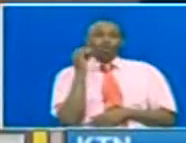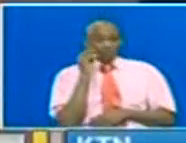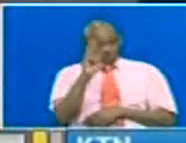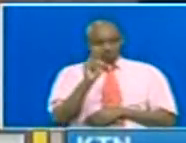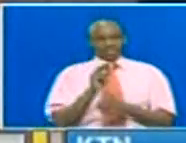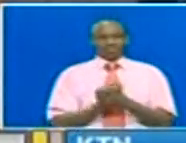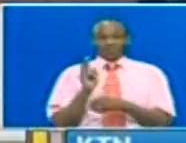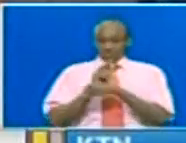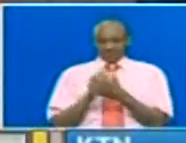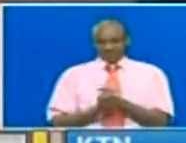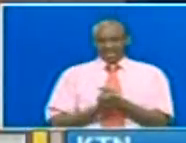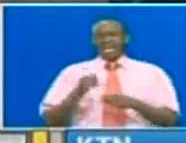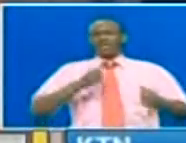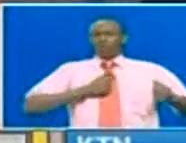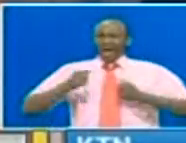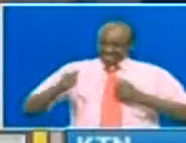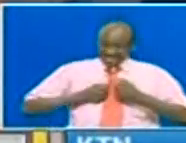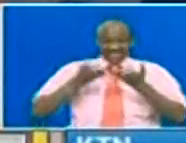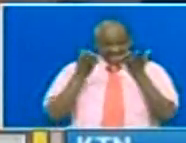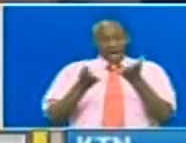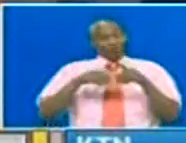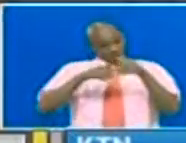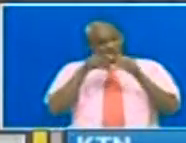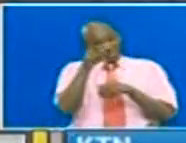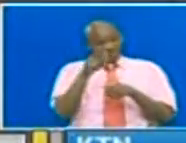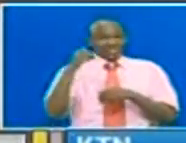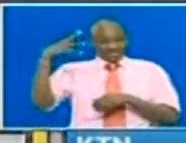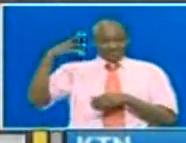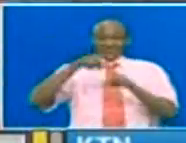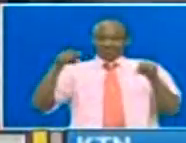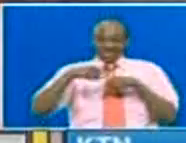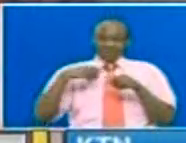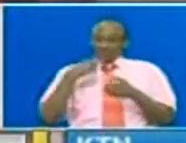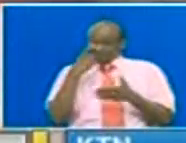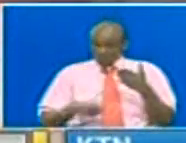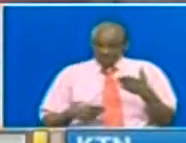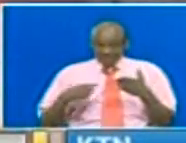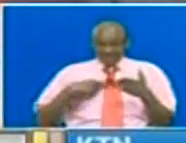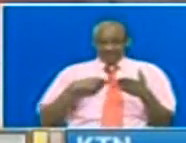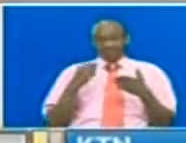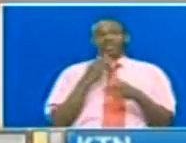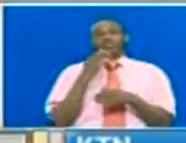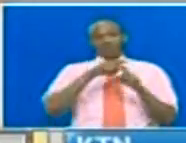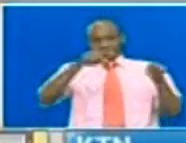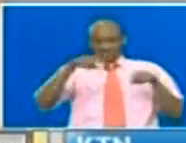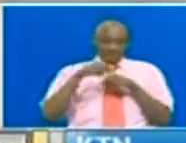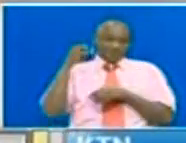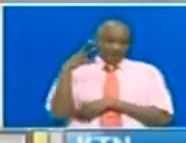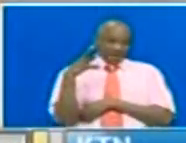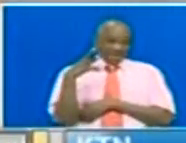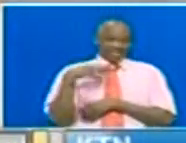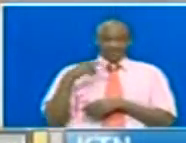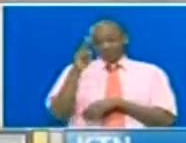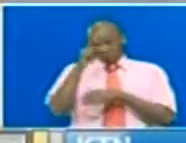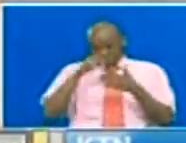use. Rwanda is already moving aggressively toward what experts call off-grid solar power, meaning power